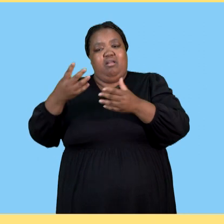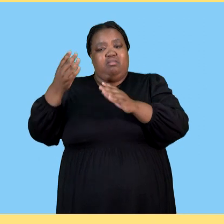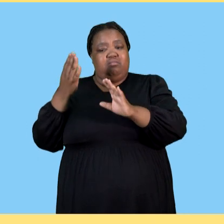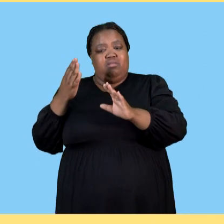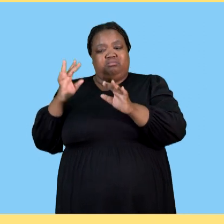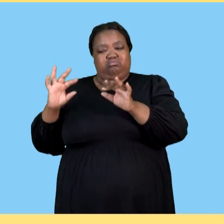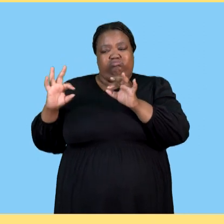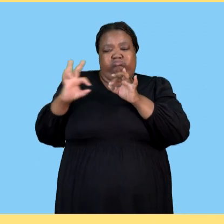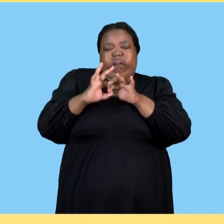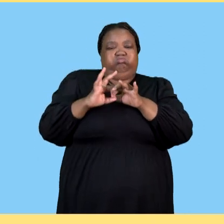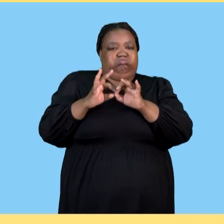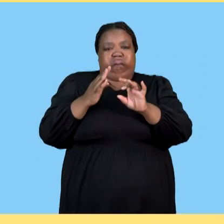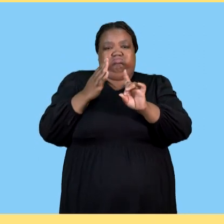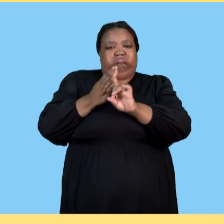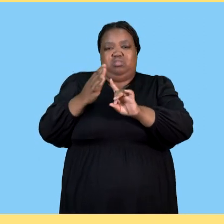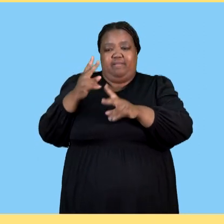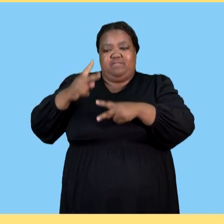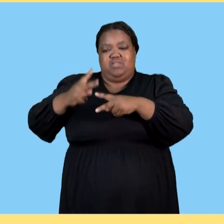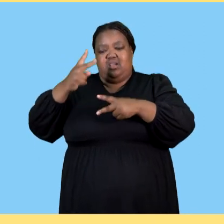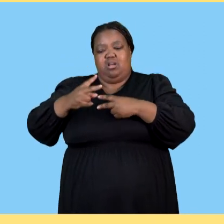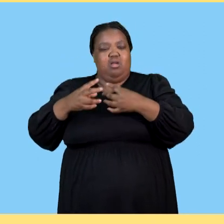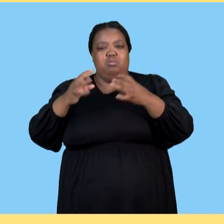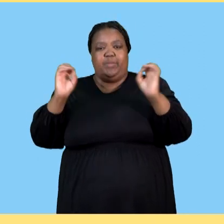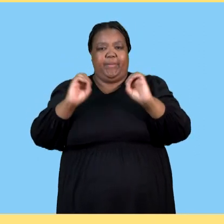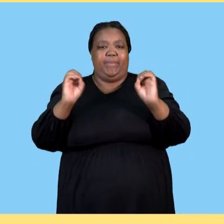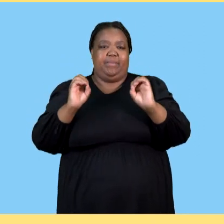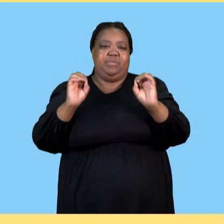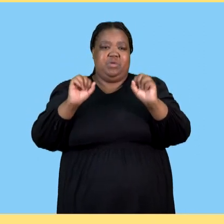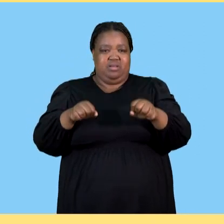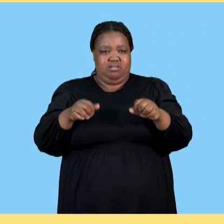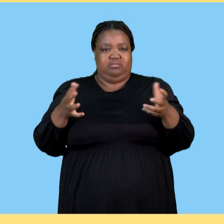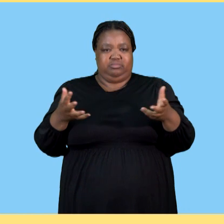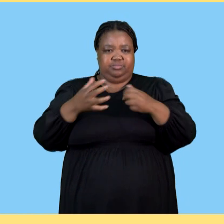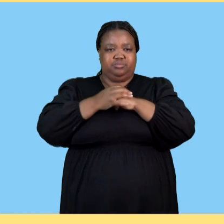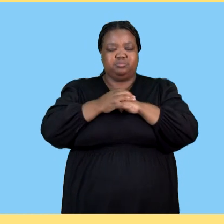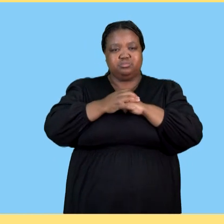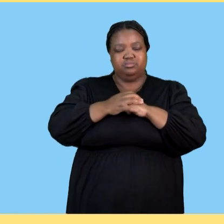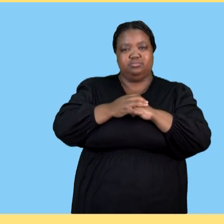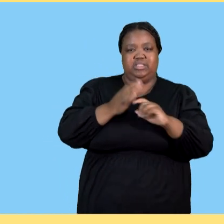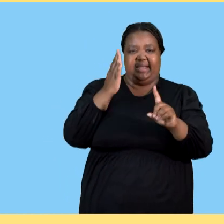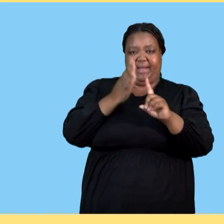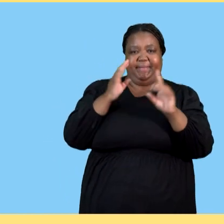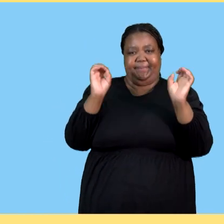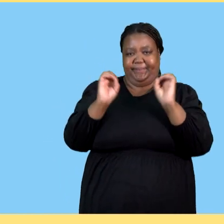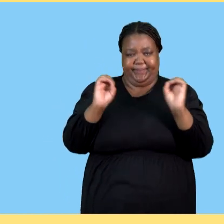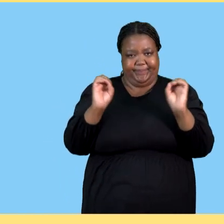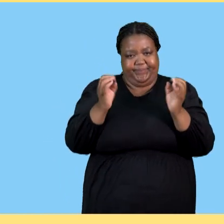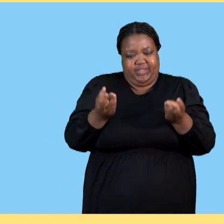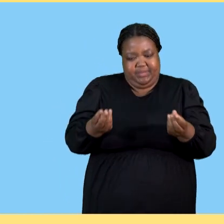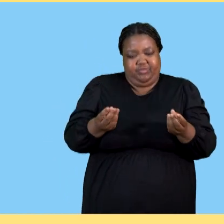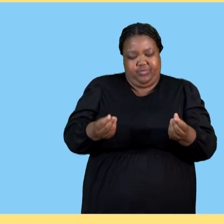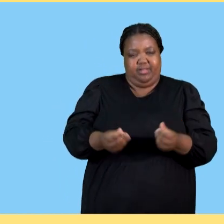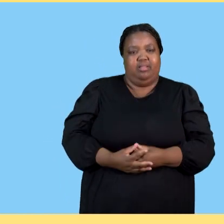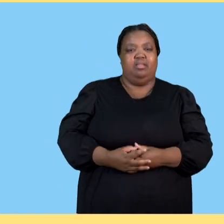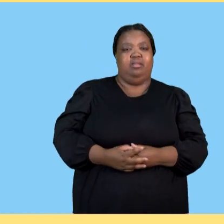not directly linked to a final product. That is what we then call our indirect